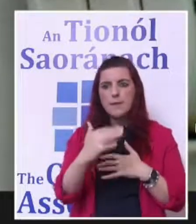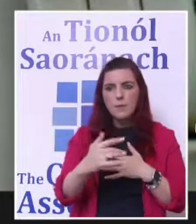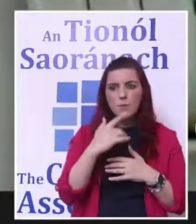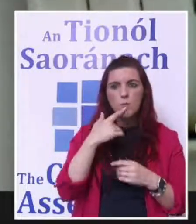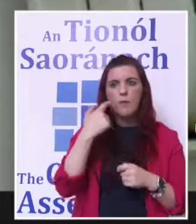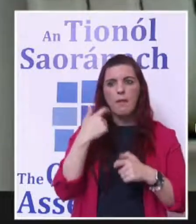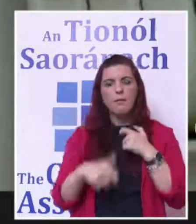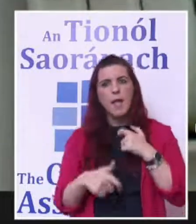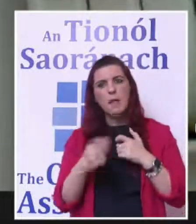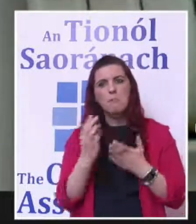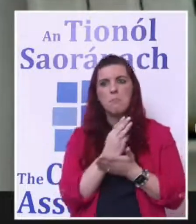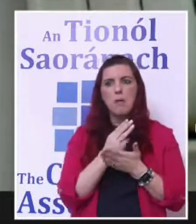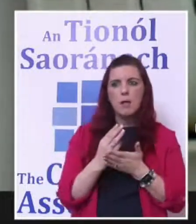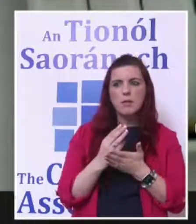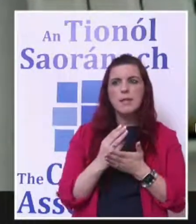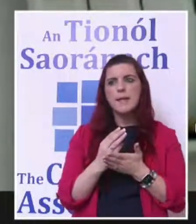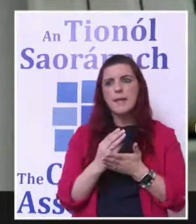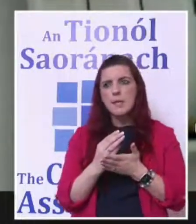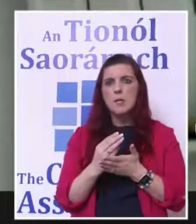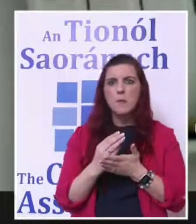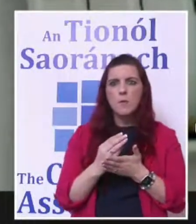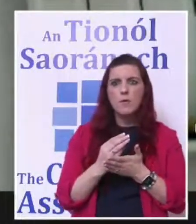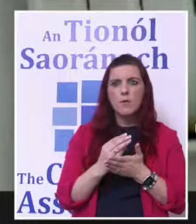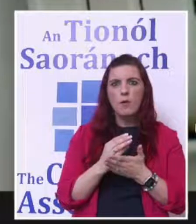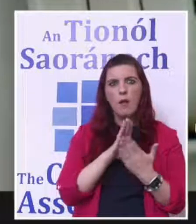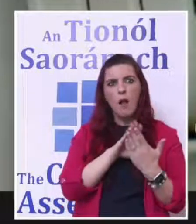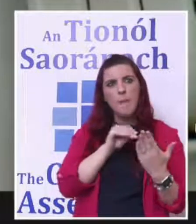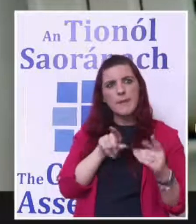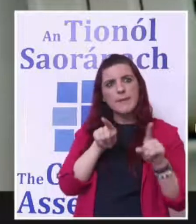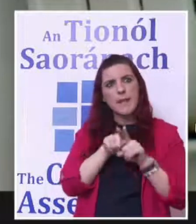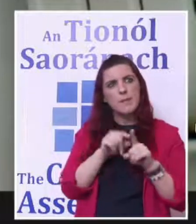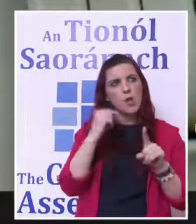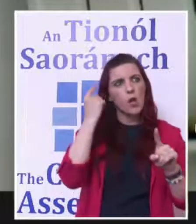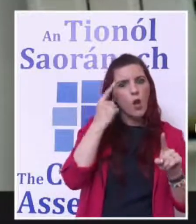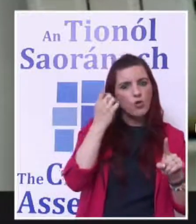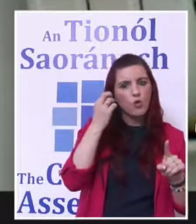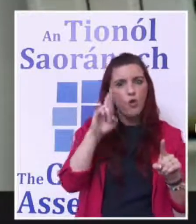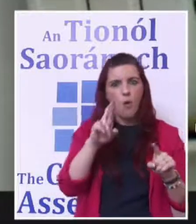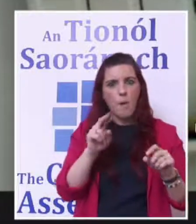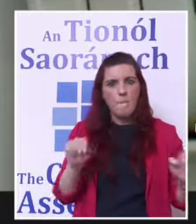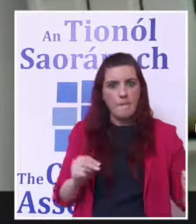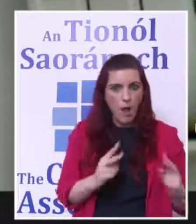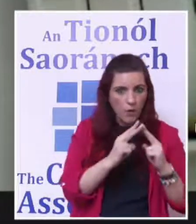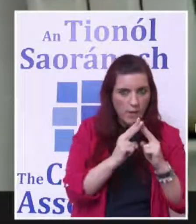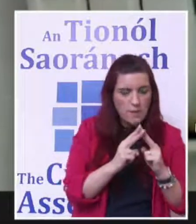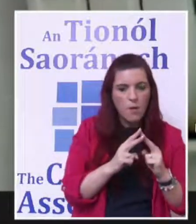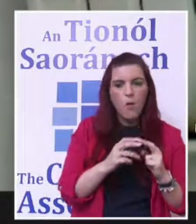partially reflecting what happens in London and in Paris,